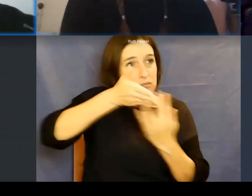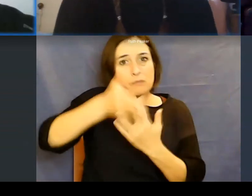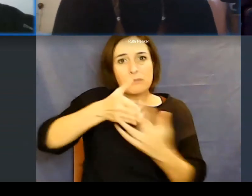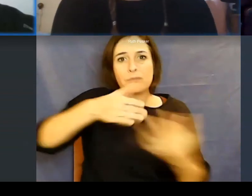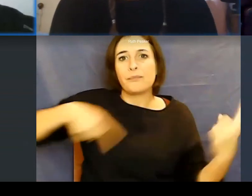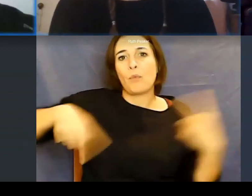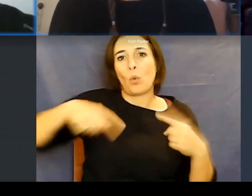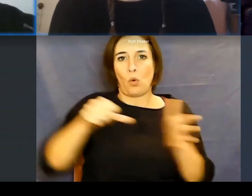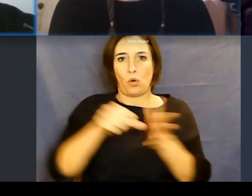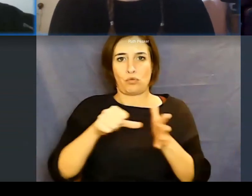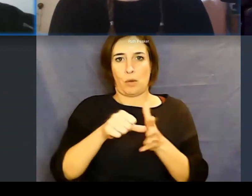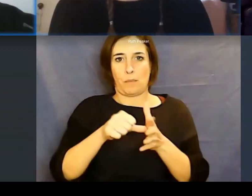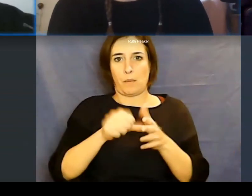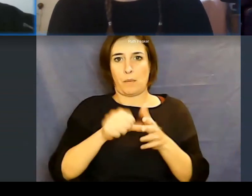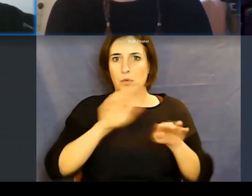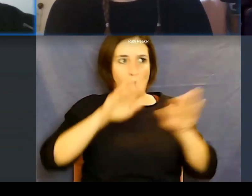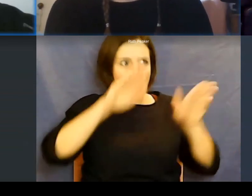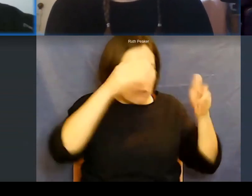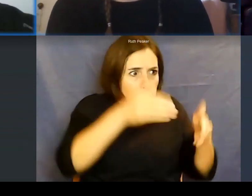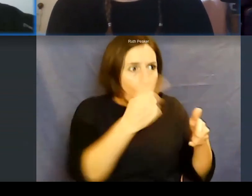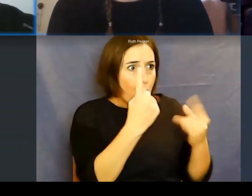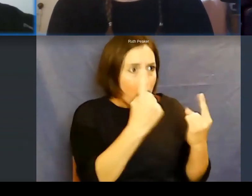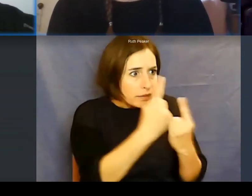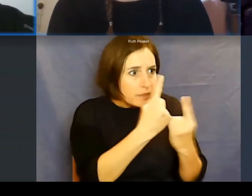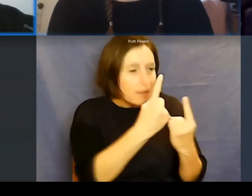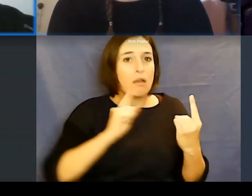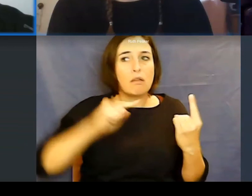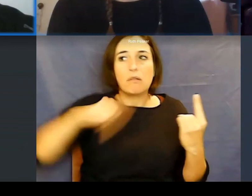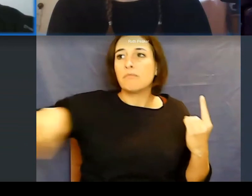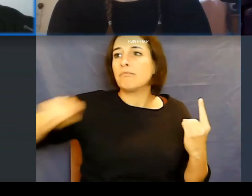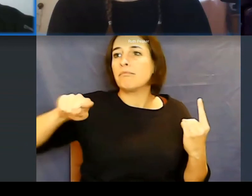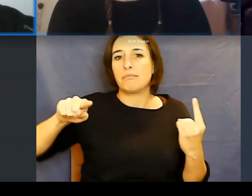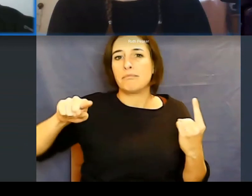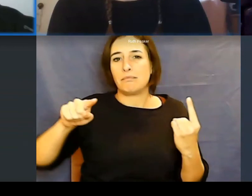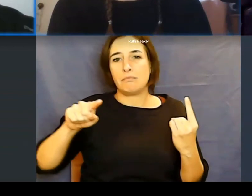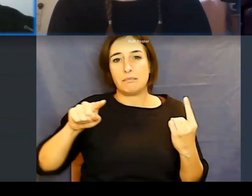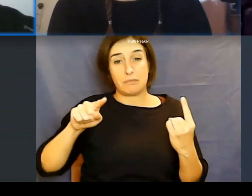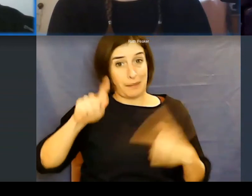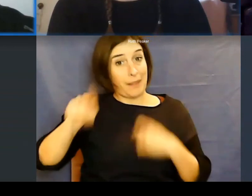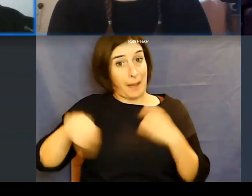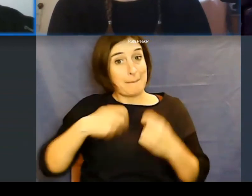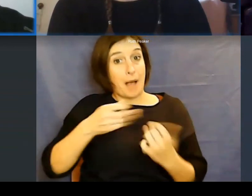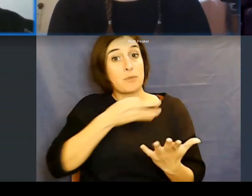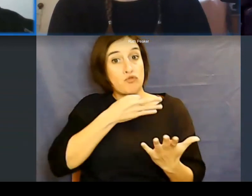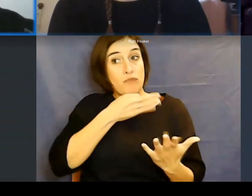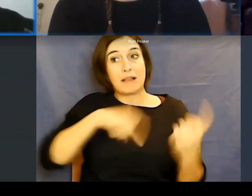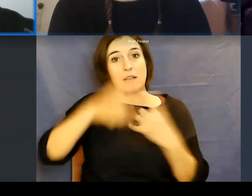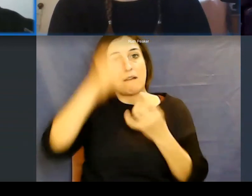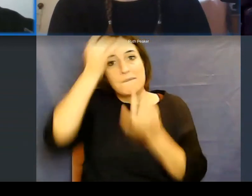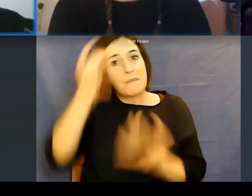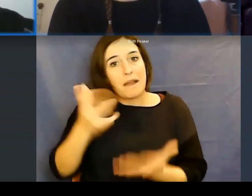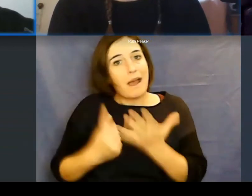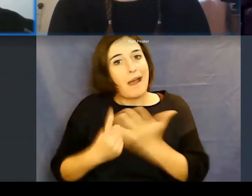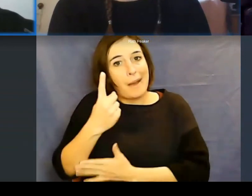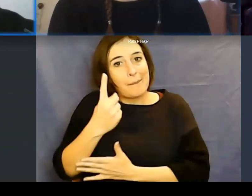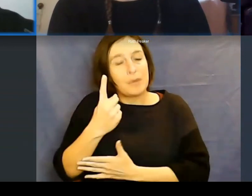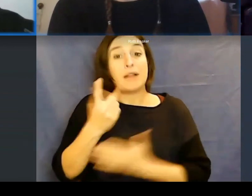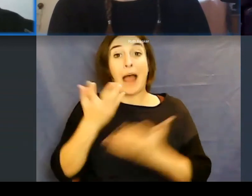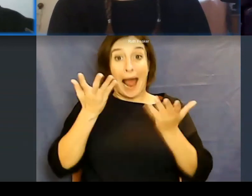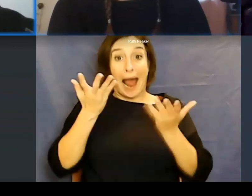there's that danger of it going off the agenda. So it's about the policy landscape is there at the moment. You